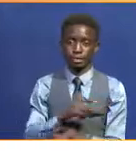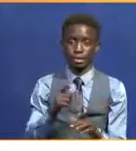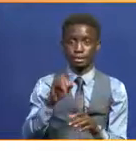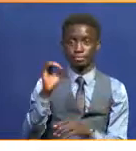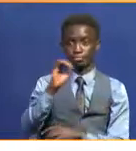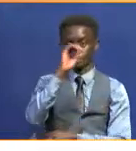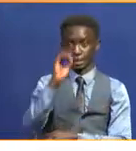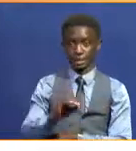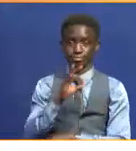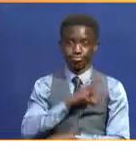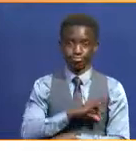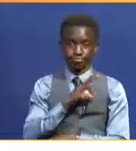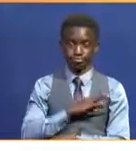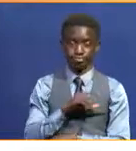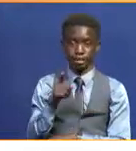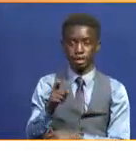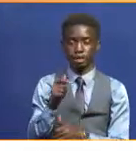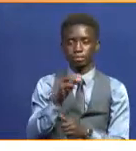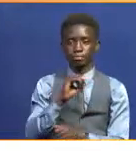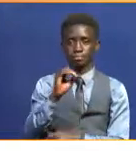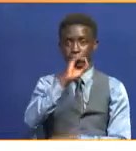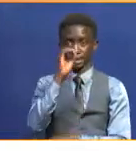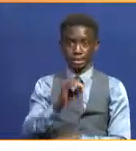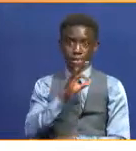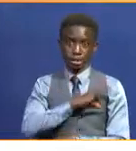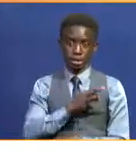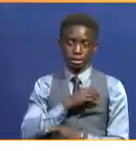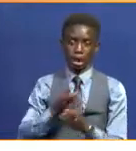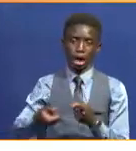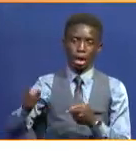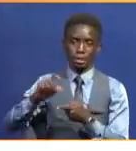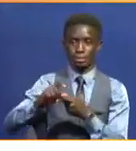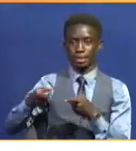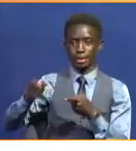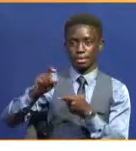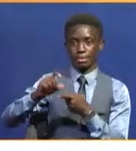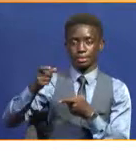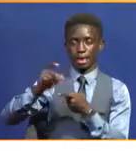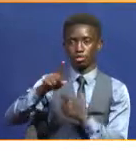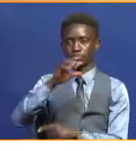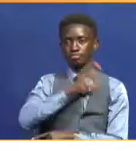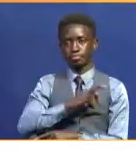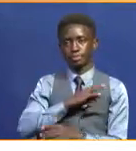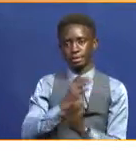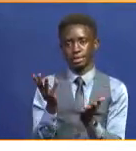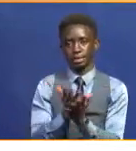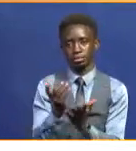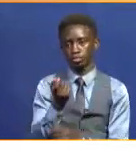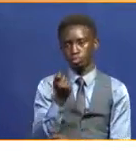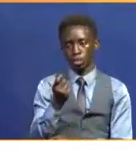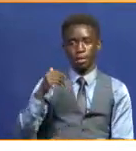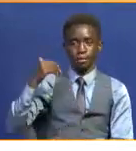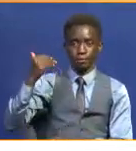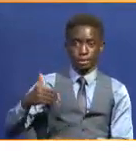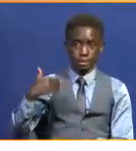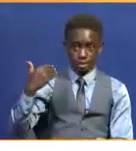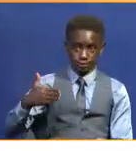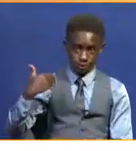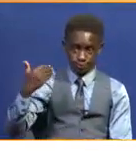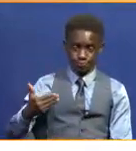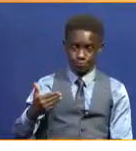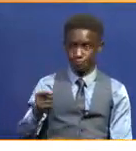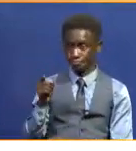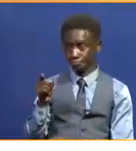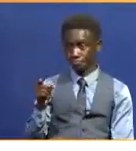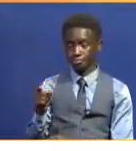mentioned, is interest that you would be accruing every day and earning something small every day. Mm-hmm. So this would be